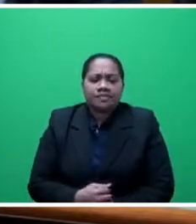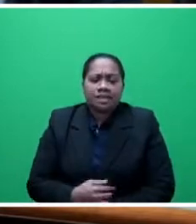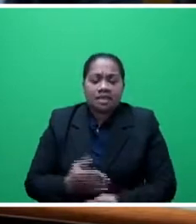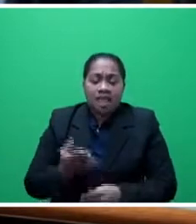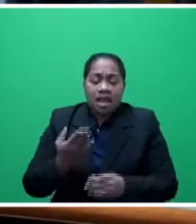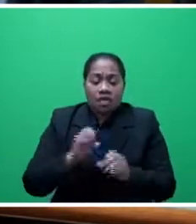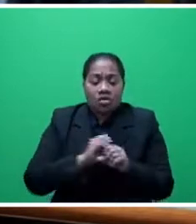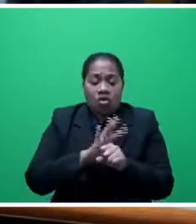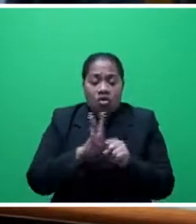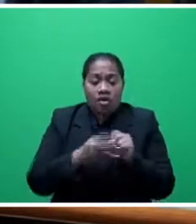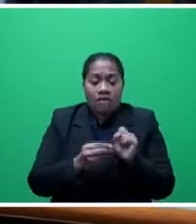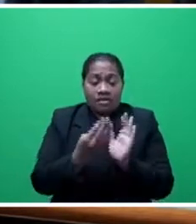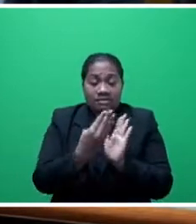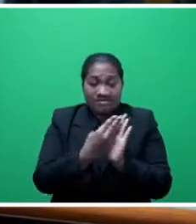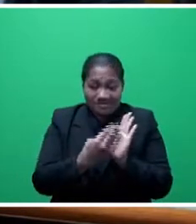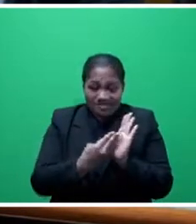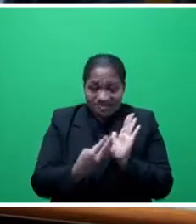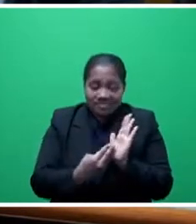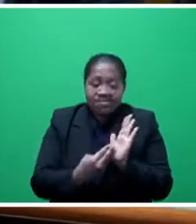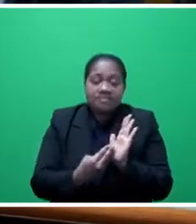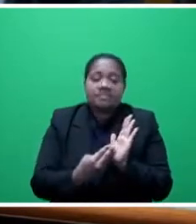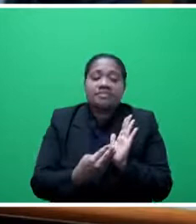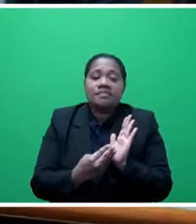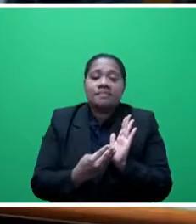response budget,